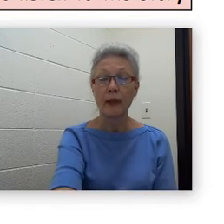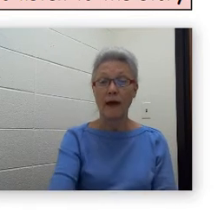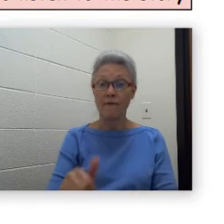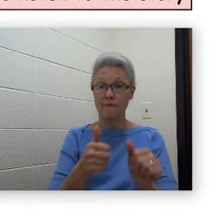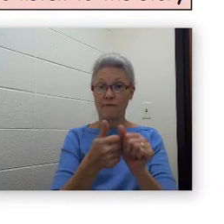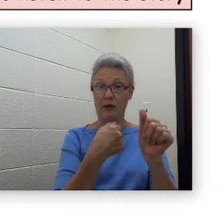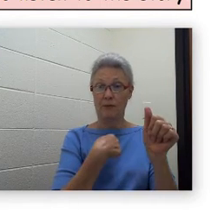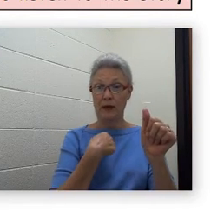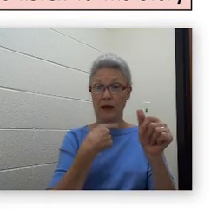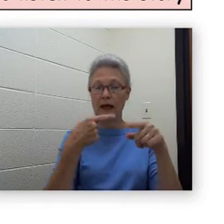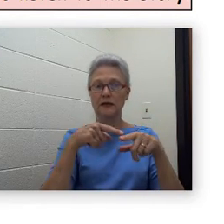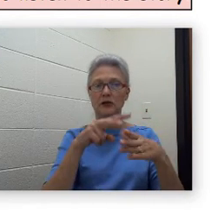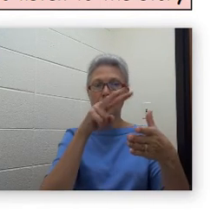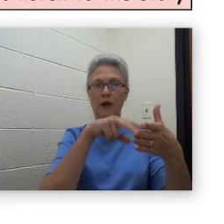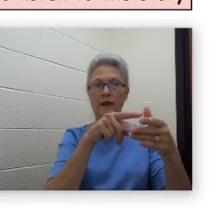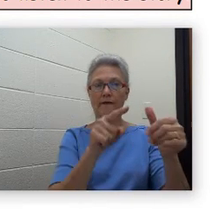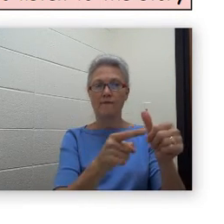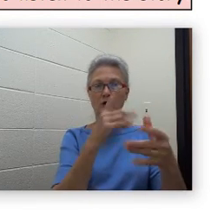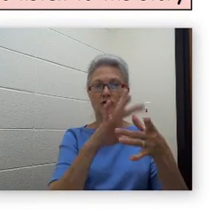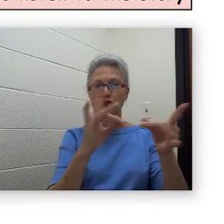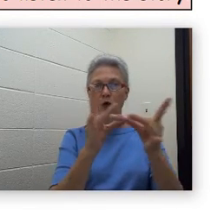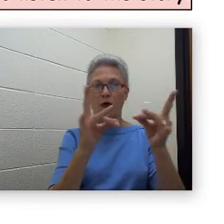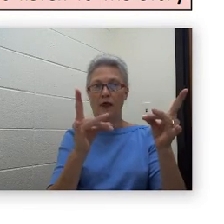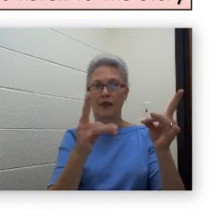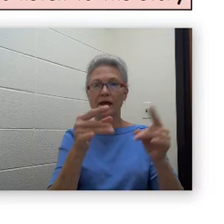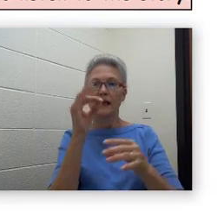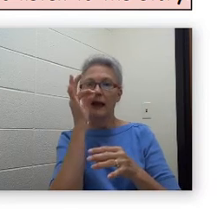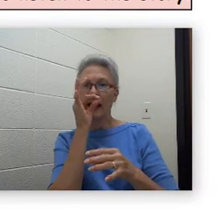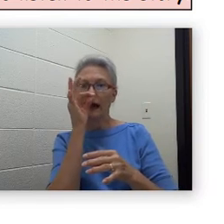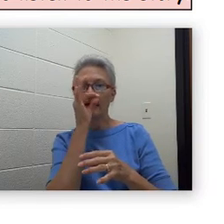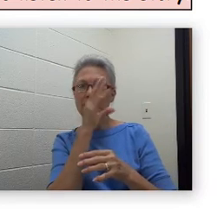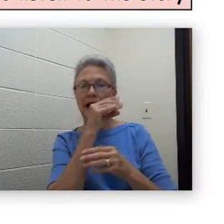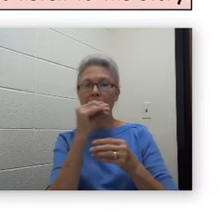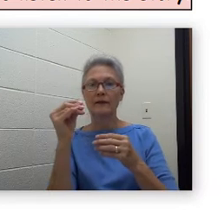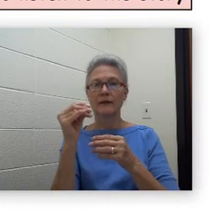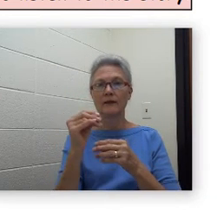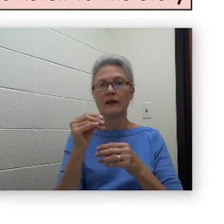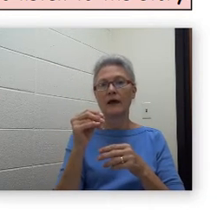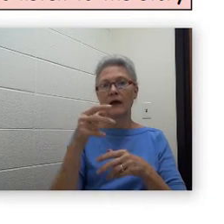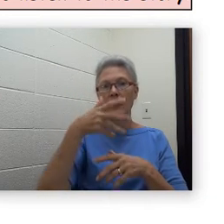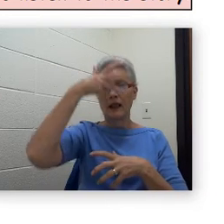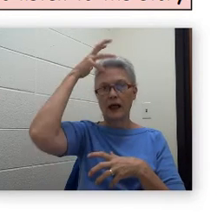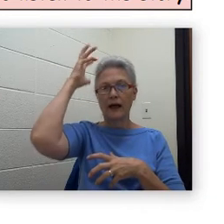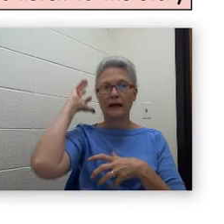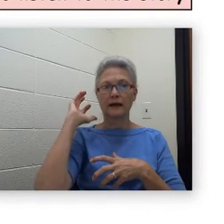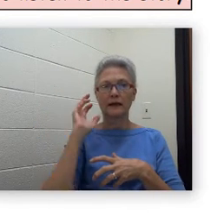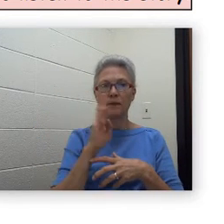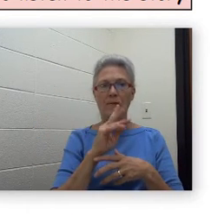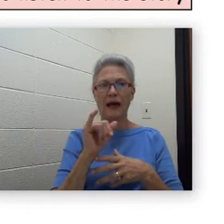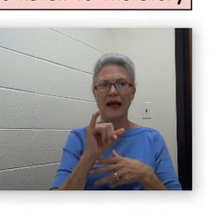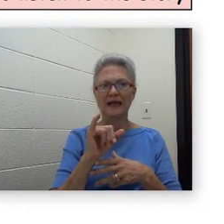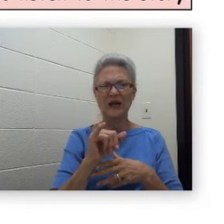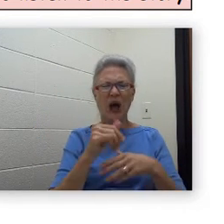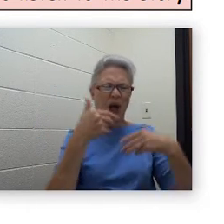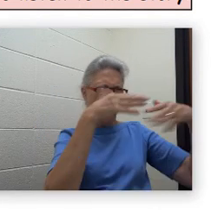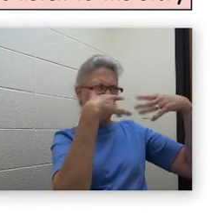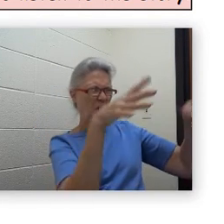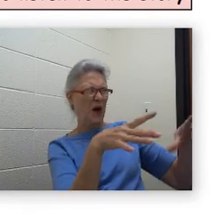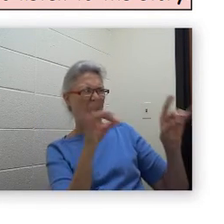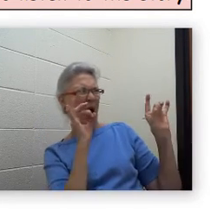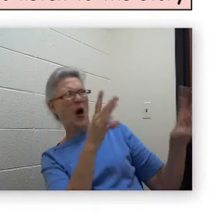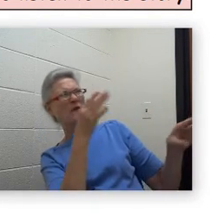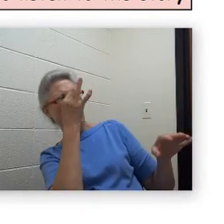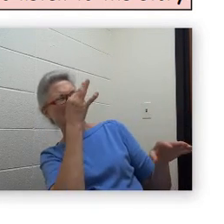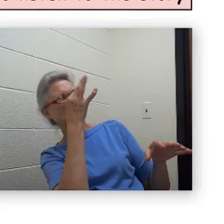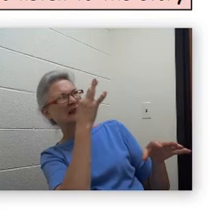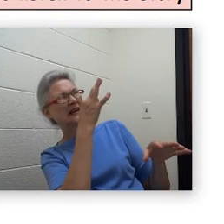Follow along as I read our first fable, The Gnat and the Lion, by Aesop. "Away with you, vile insect,"